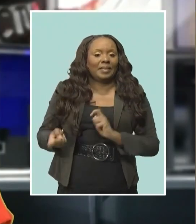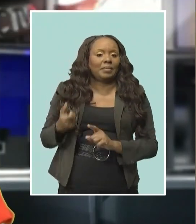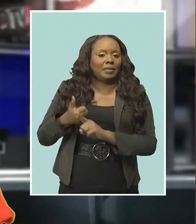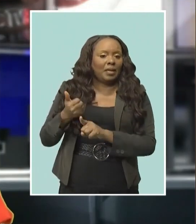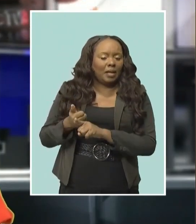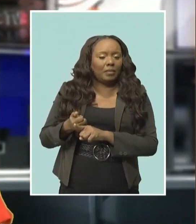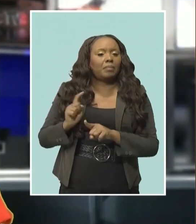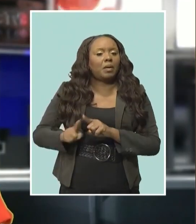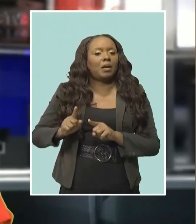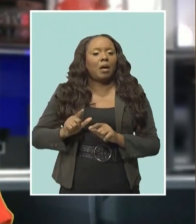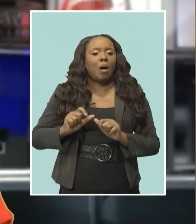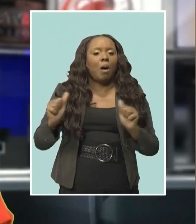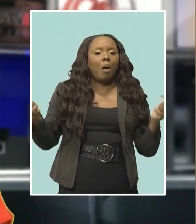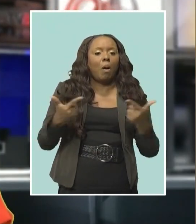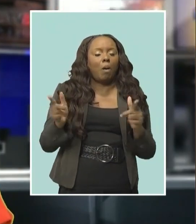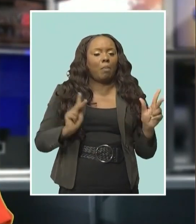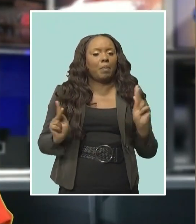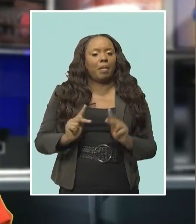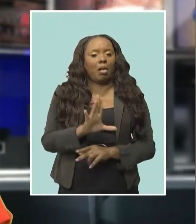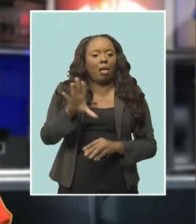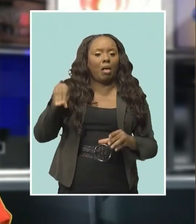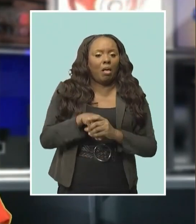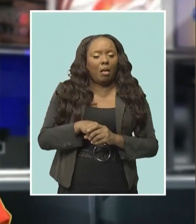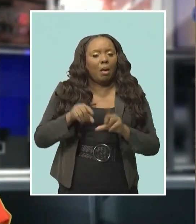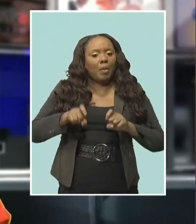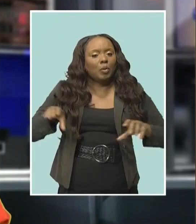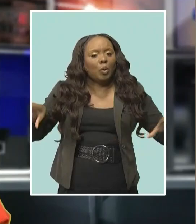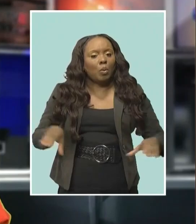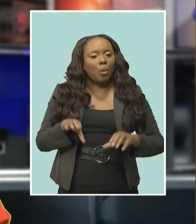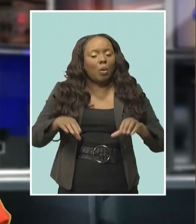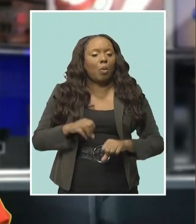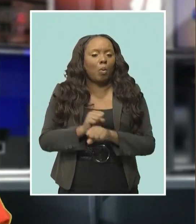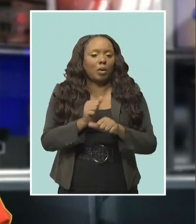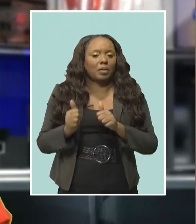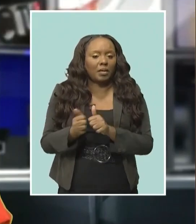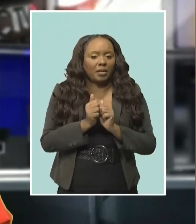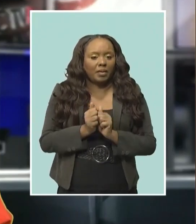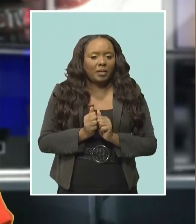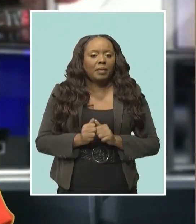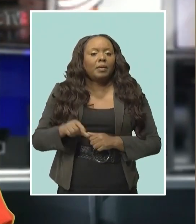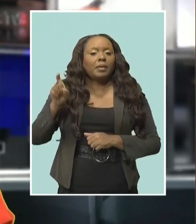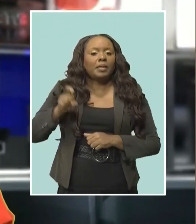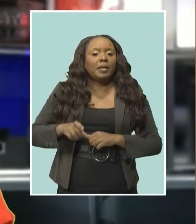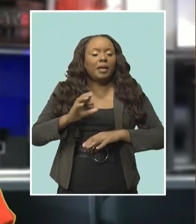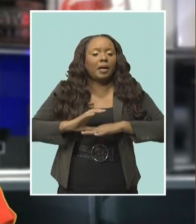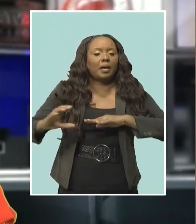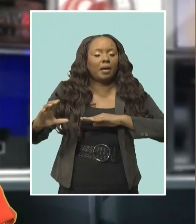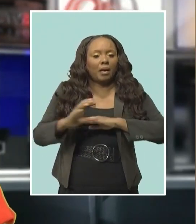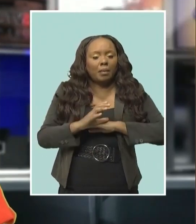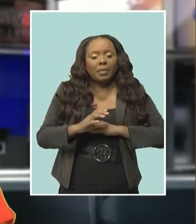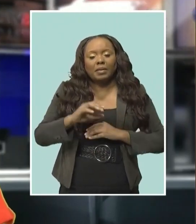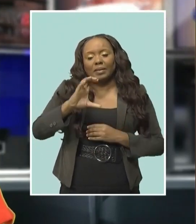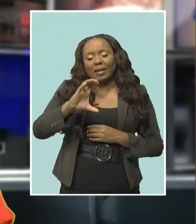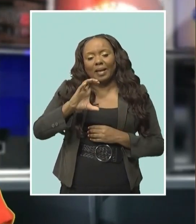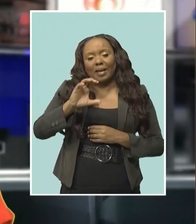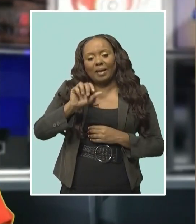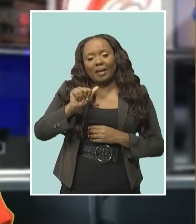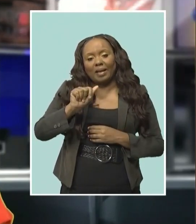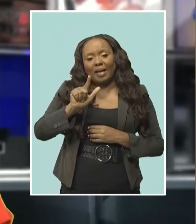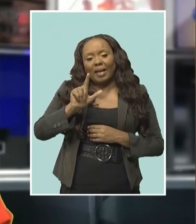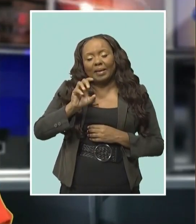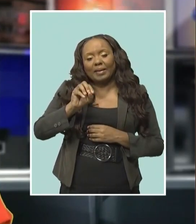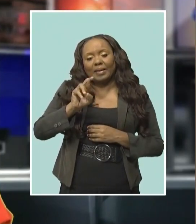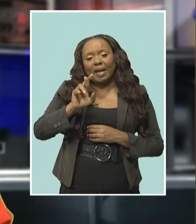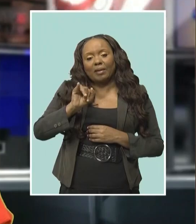key. She reiterated the need for a Caribbean calorie counter for dishes commonly consumed in the region. On the topic of mental health,